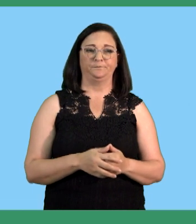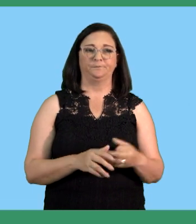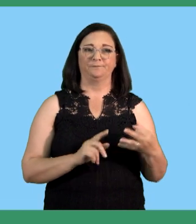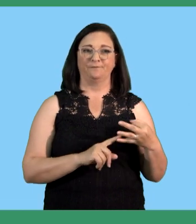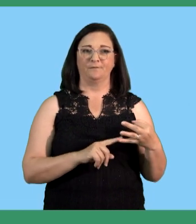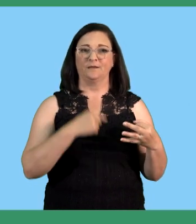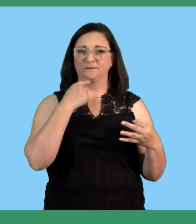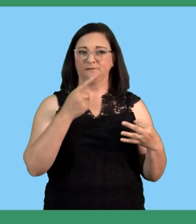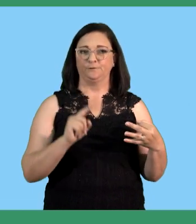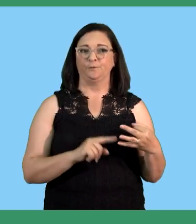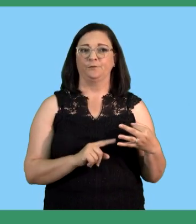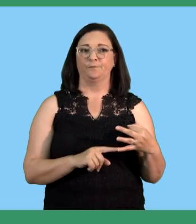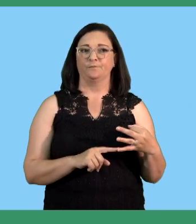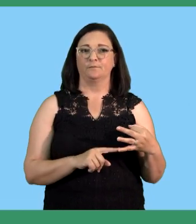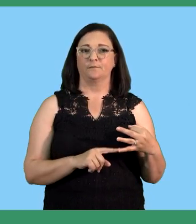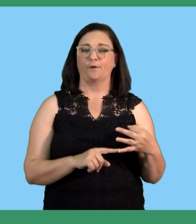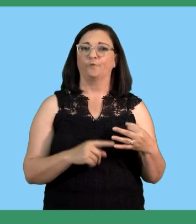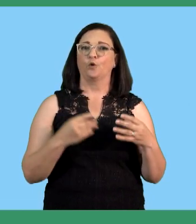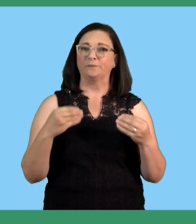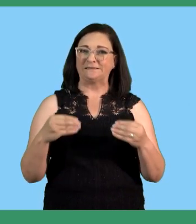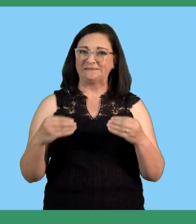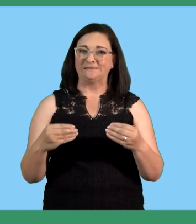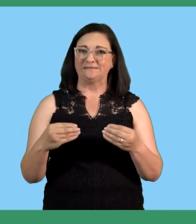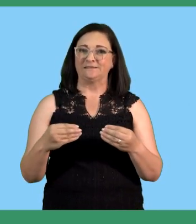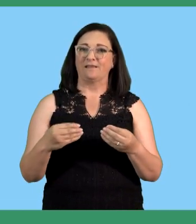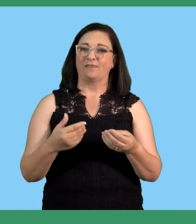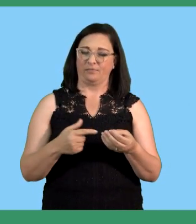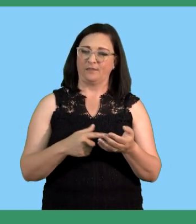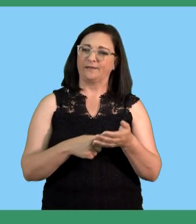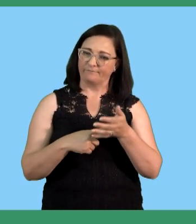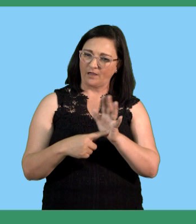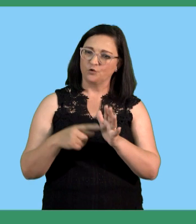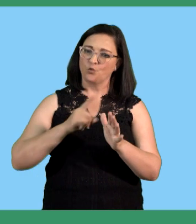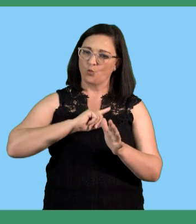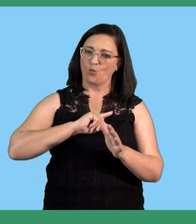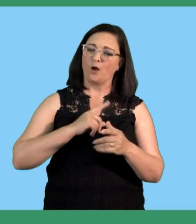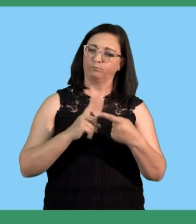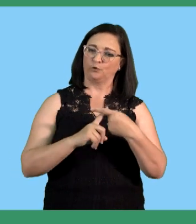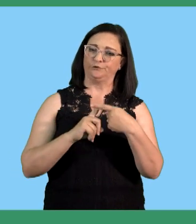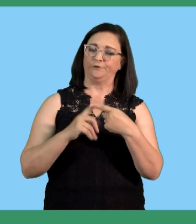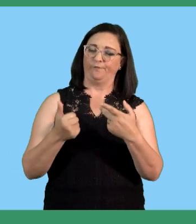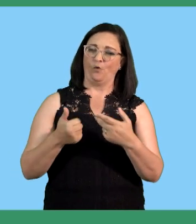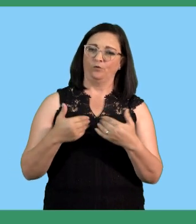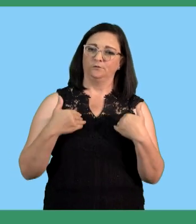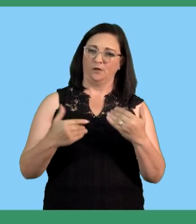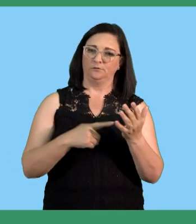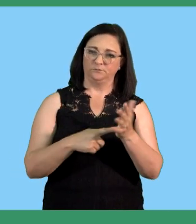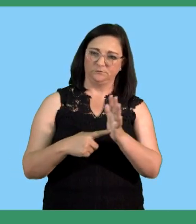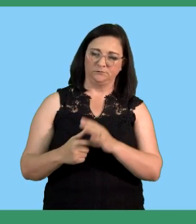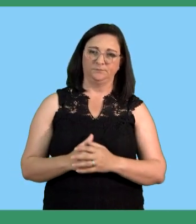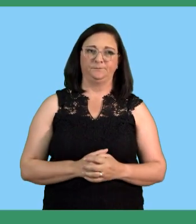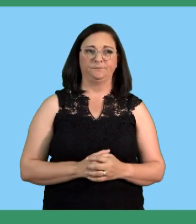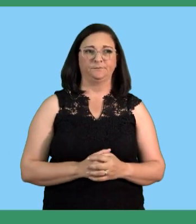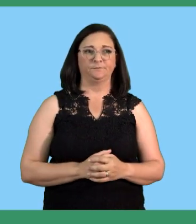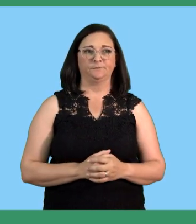last question says, advise businesses on the benefits of induction. So let's start now with the induction